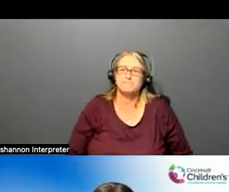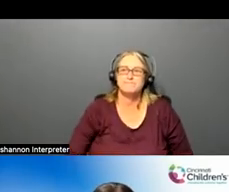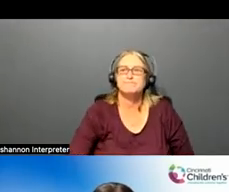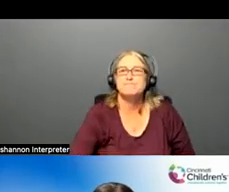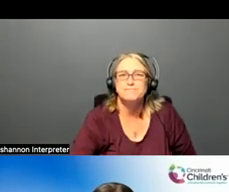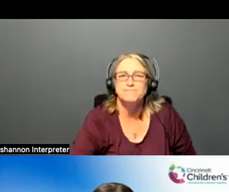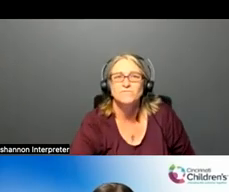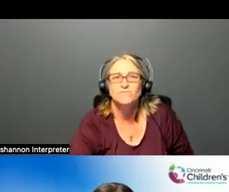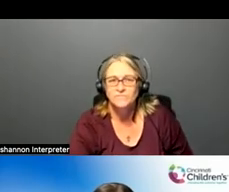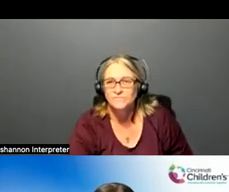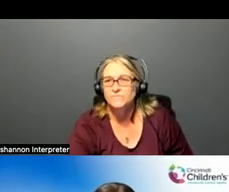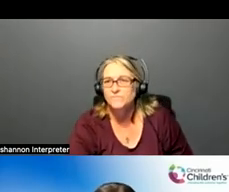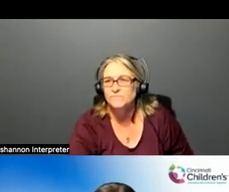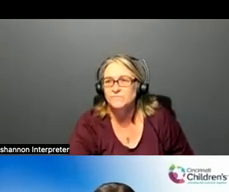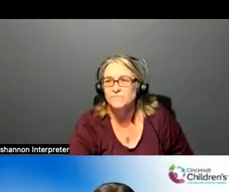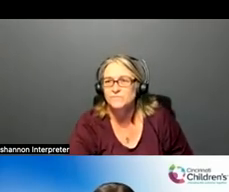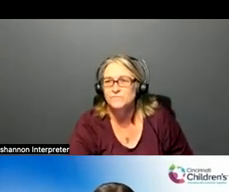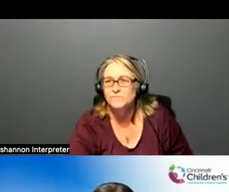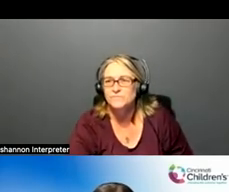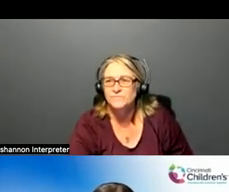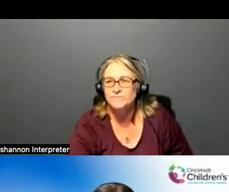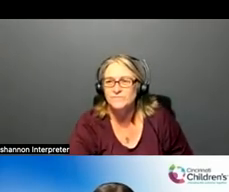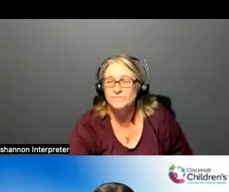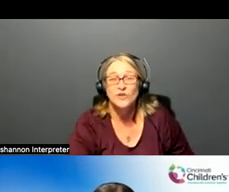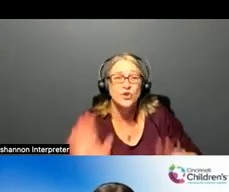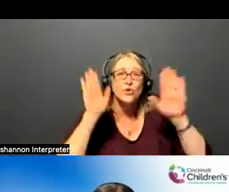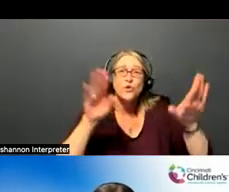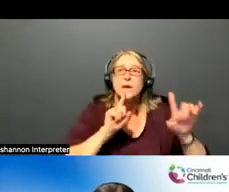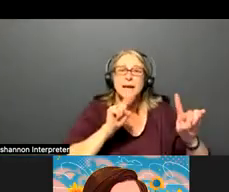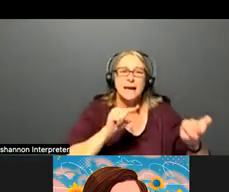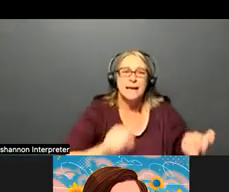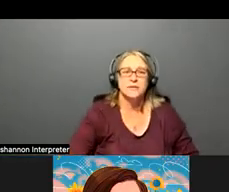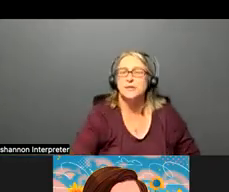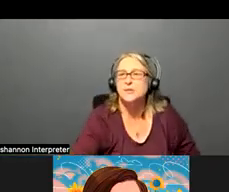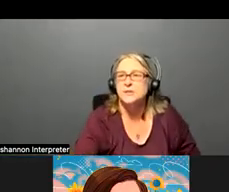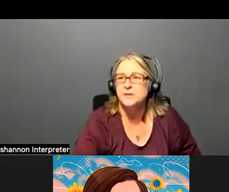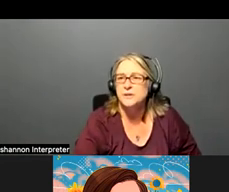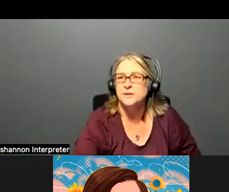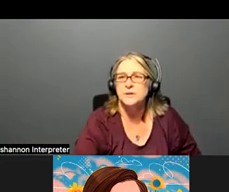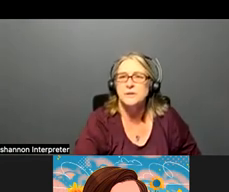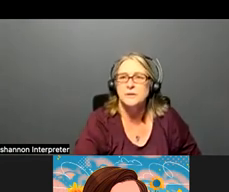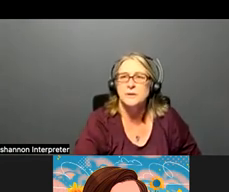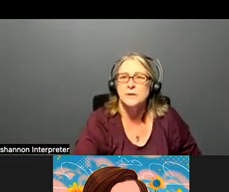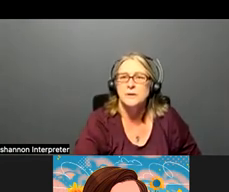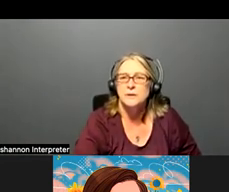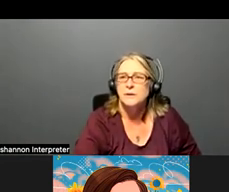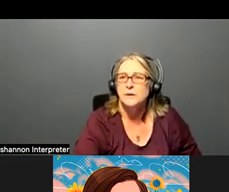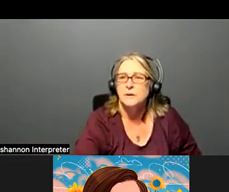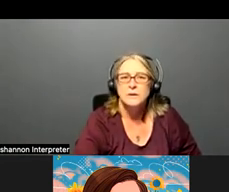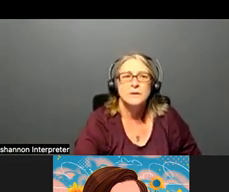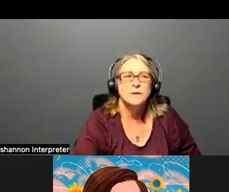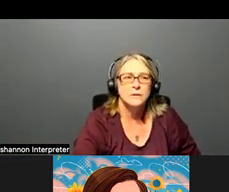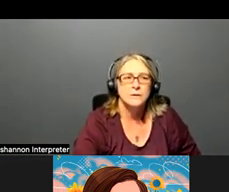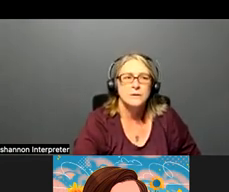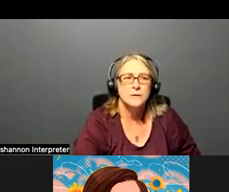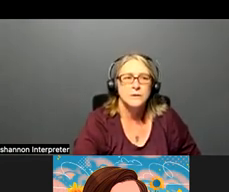Those are all really great questions, or answers, I'm sorry. Lori has another two questions. First one, on the pie charts,